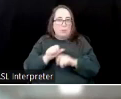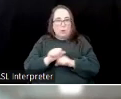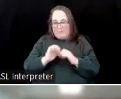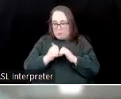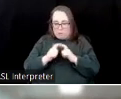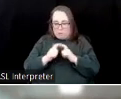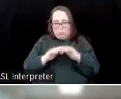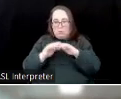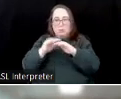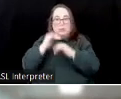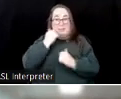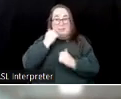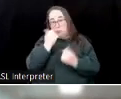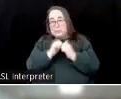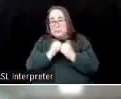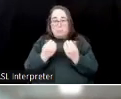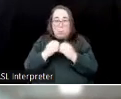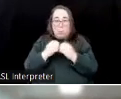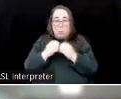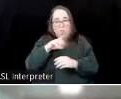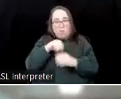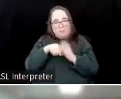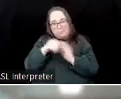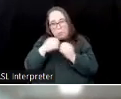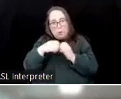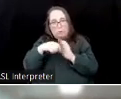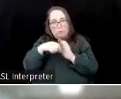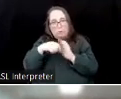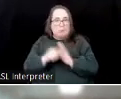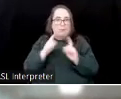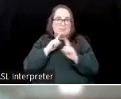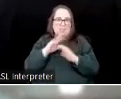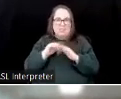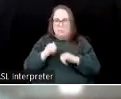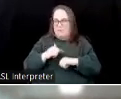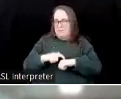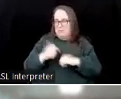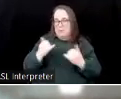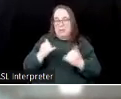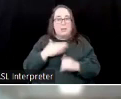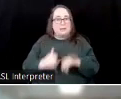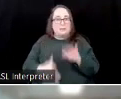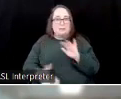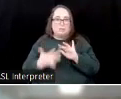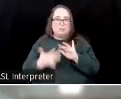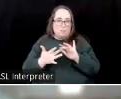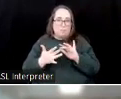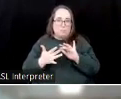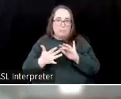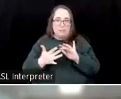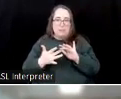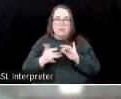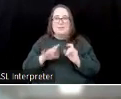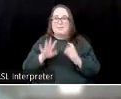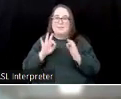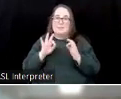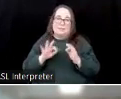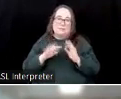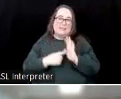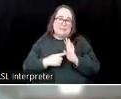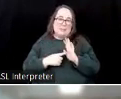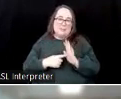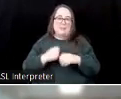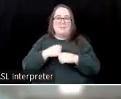if you're interested in a more involved conversation than we have time for today, please just reach out. That's a perfect example of